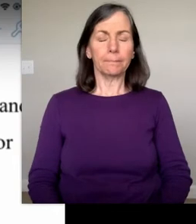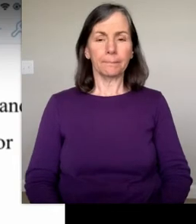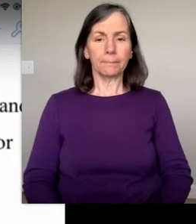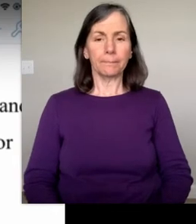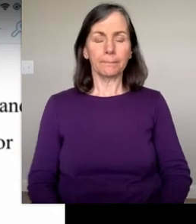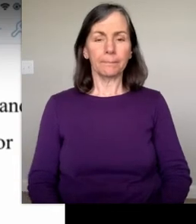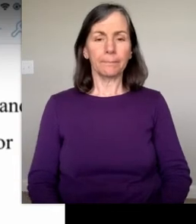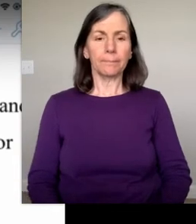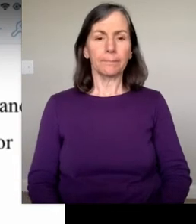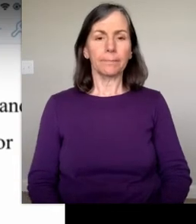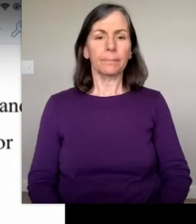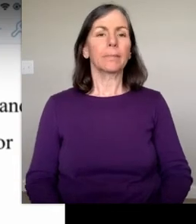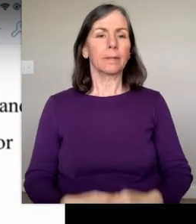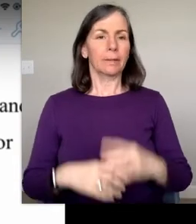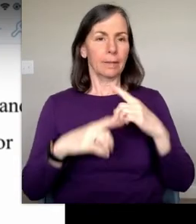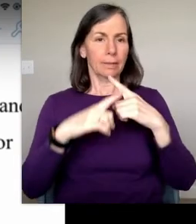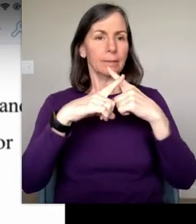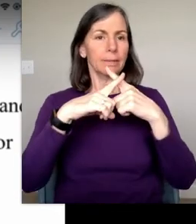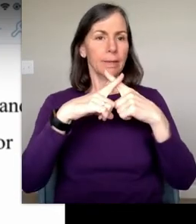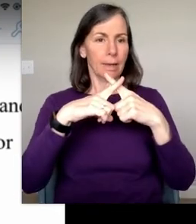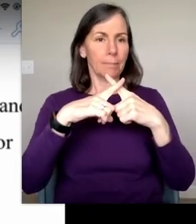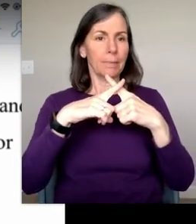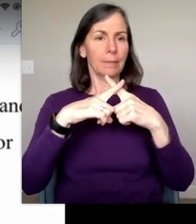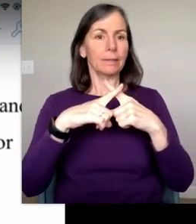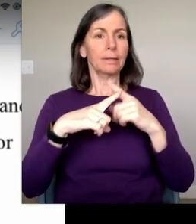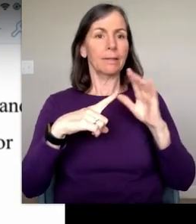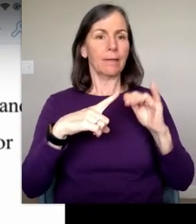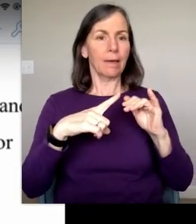I'm going to draw the diamond puzzle.